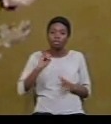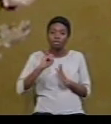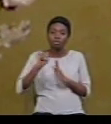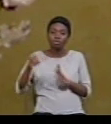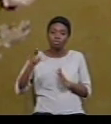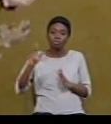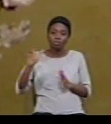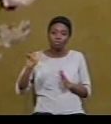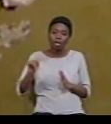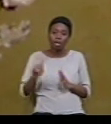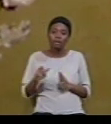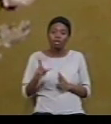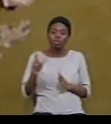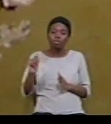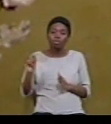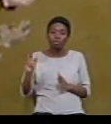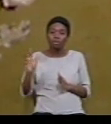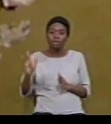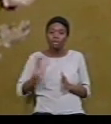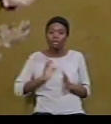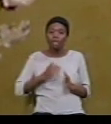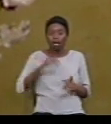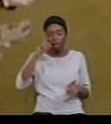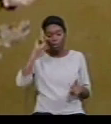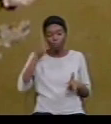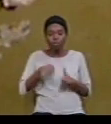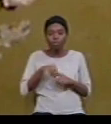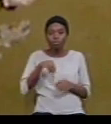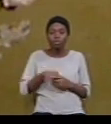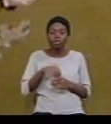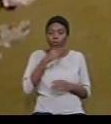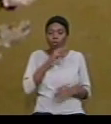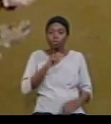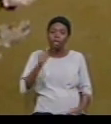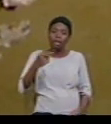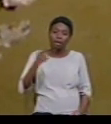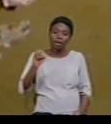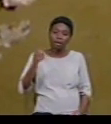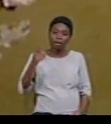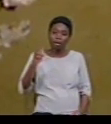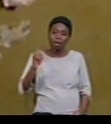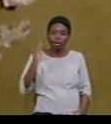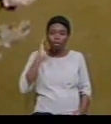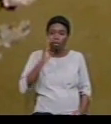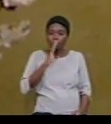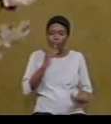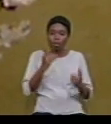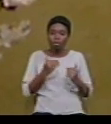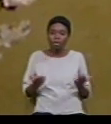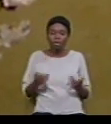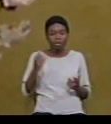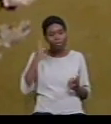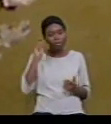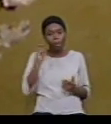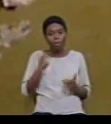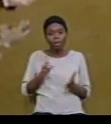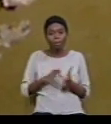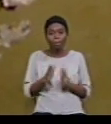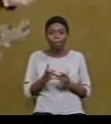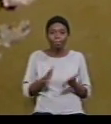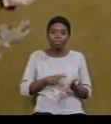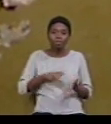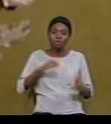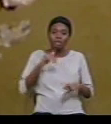2023, our brethren in Old Agege District will be coming here for their Monday Bible study